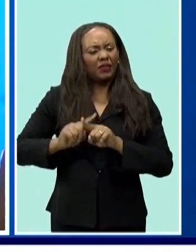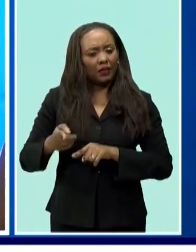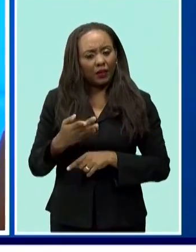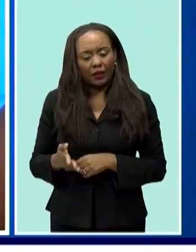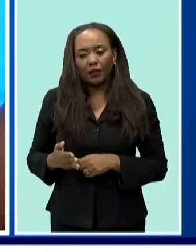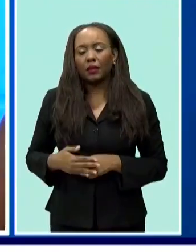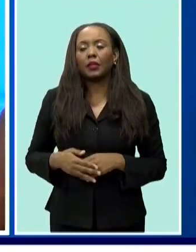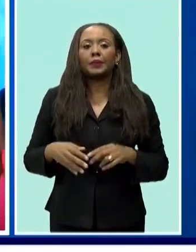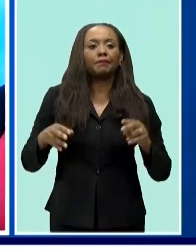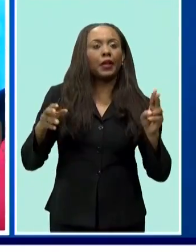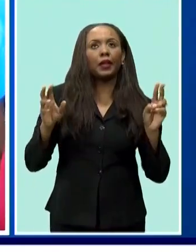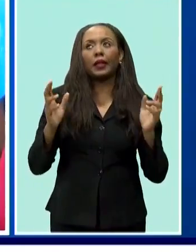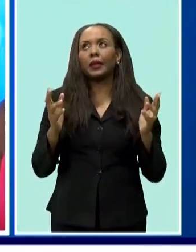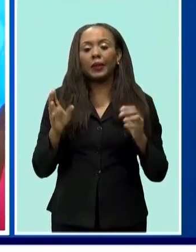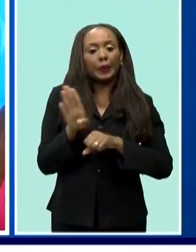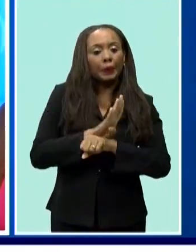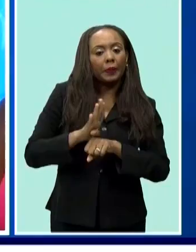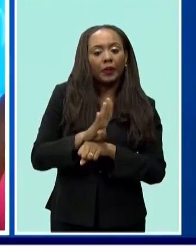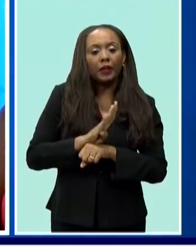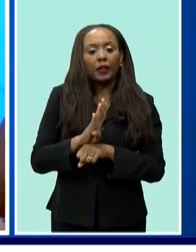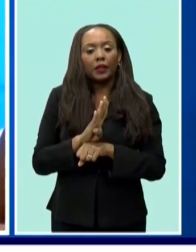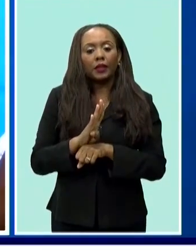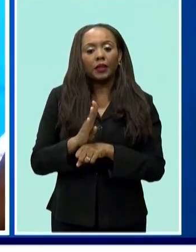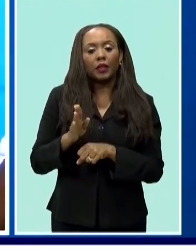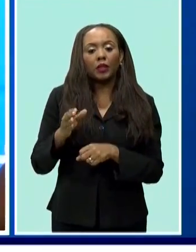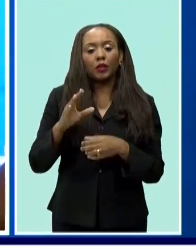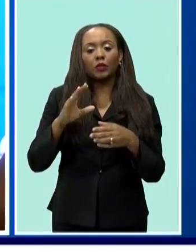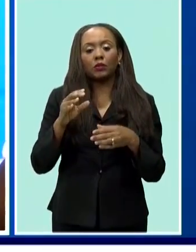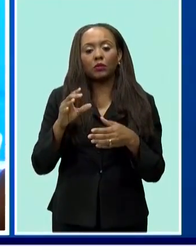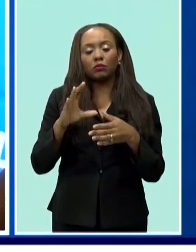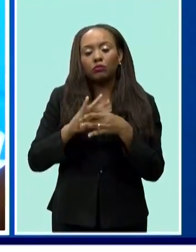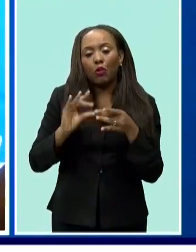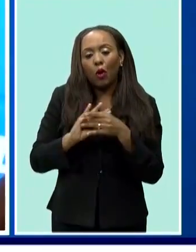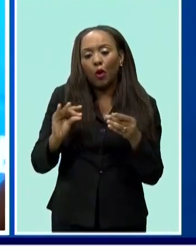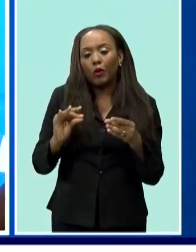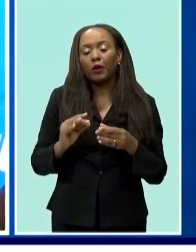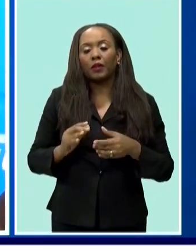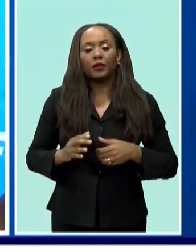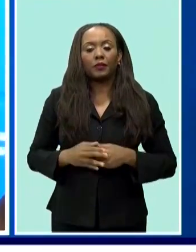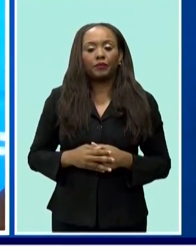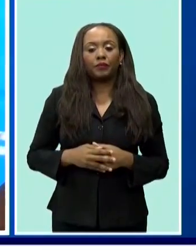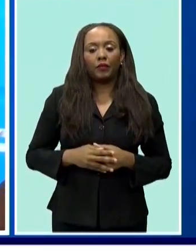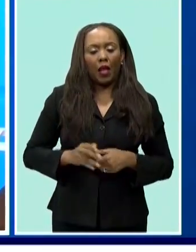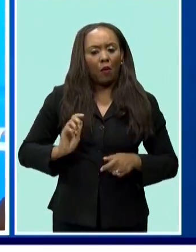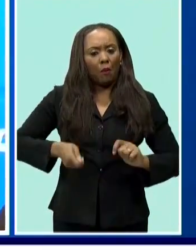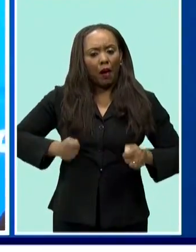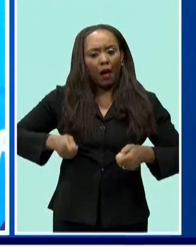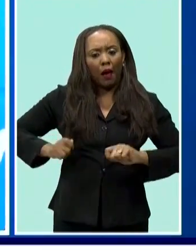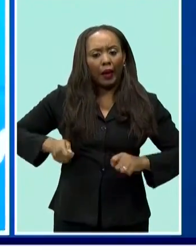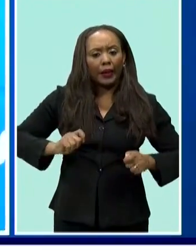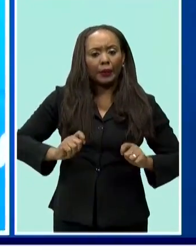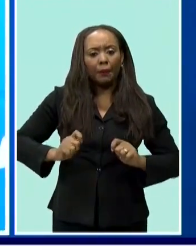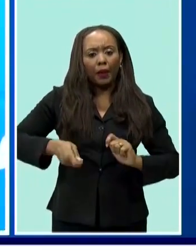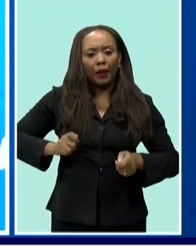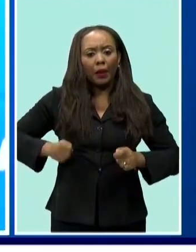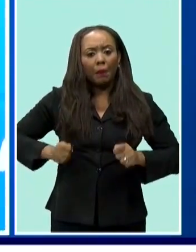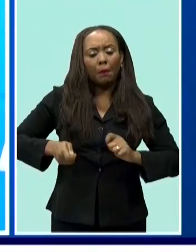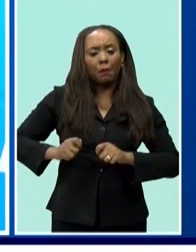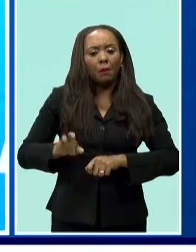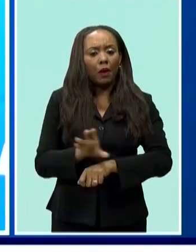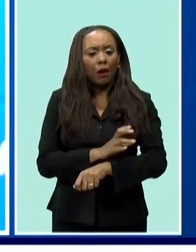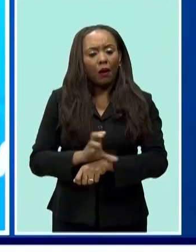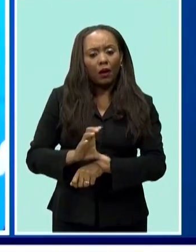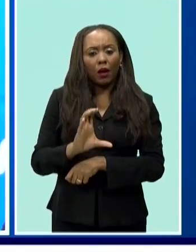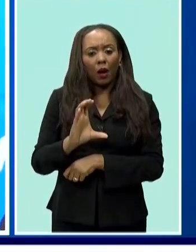We have Bajan storytelling and a folk concert. We also have Pan in the Bay, which is a pan